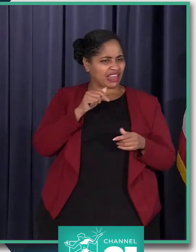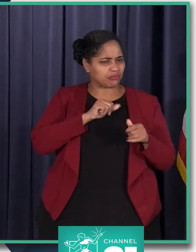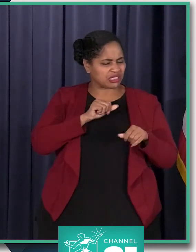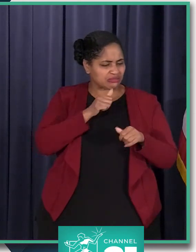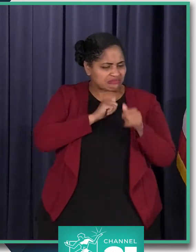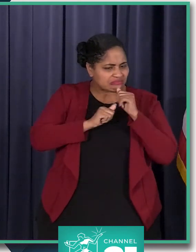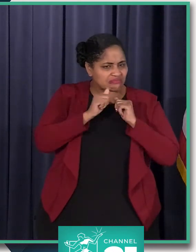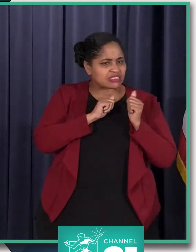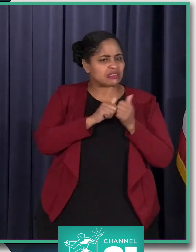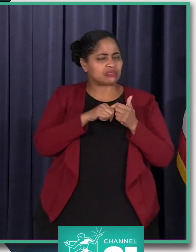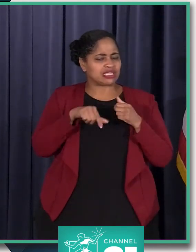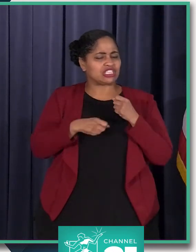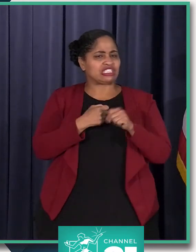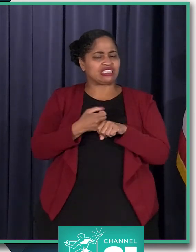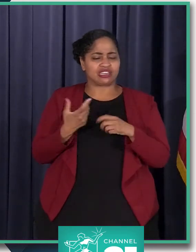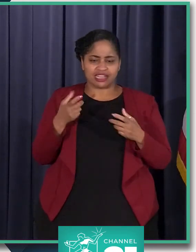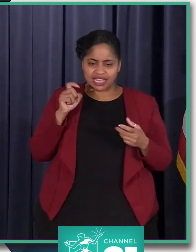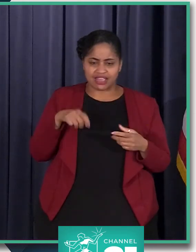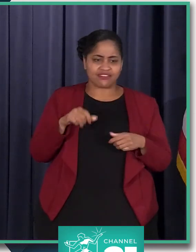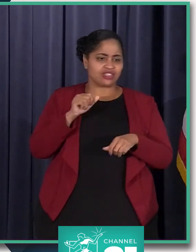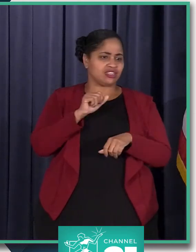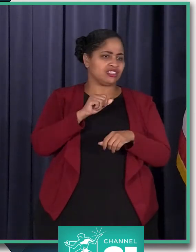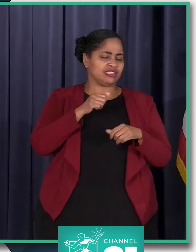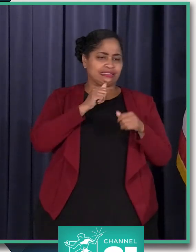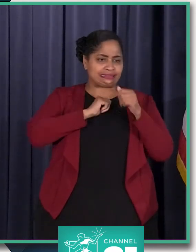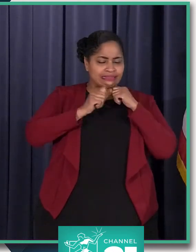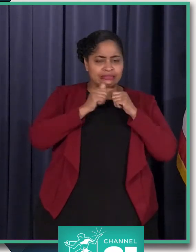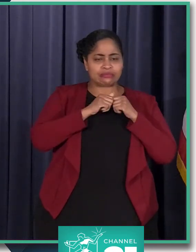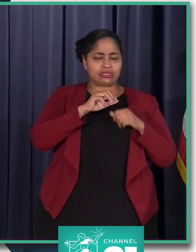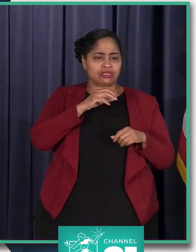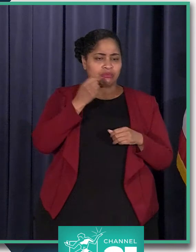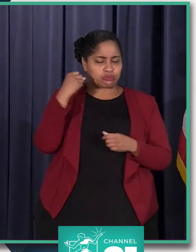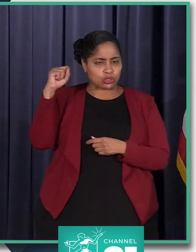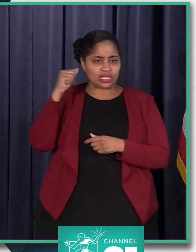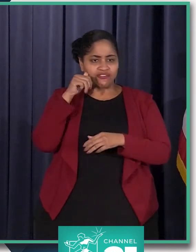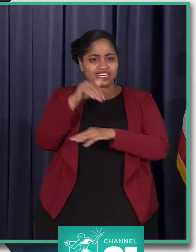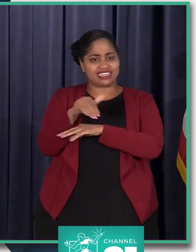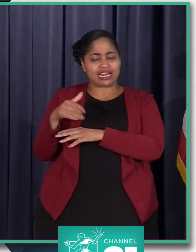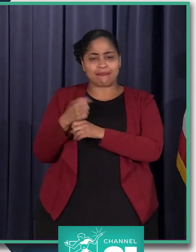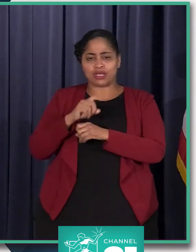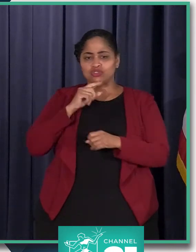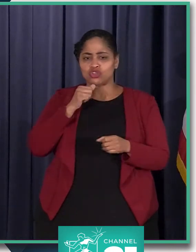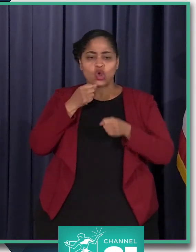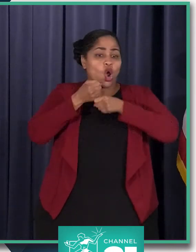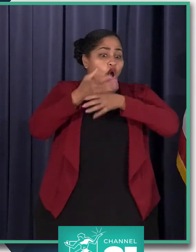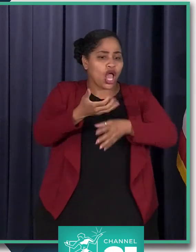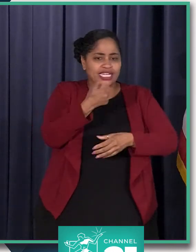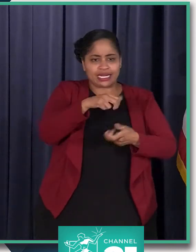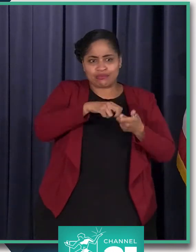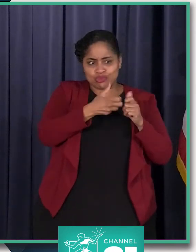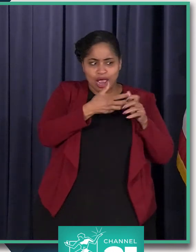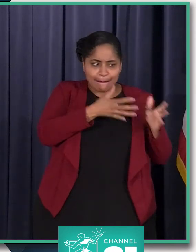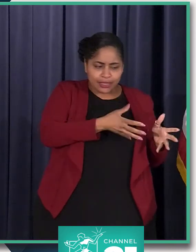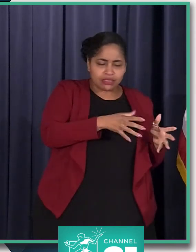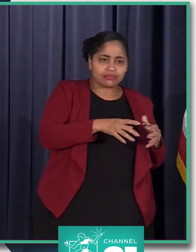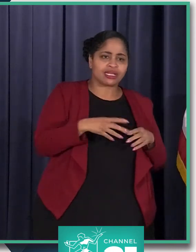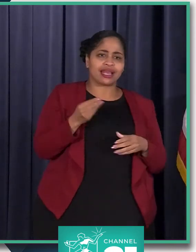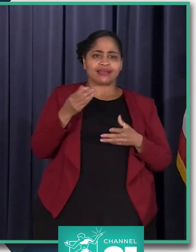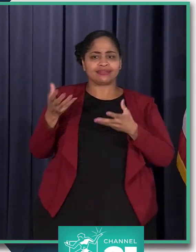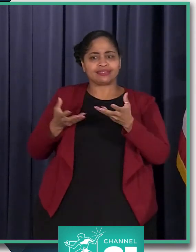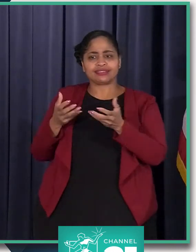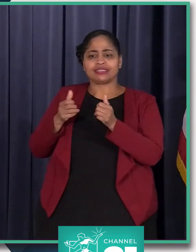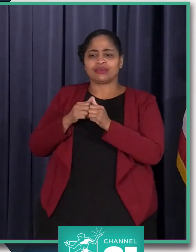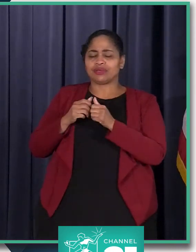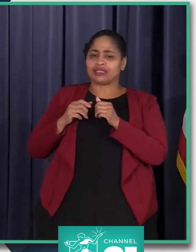year. Between having to deal with these protesters every night, making sure they don't cause any problems, dealing with the spike